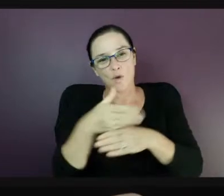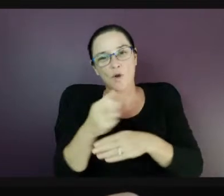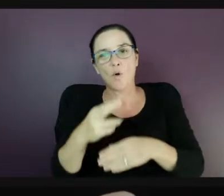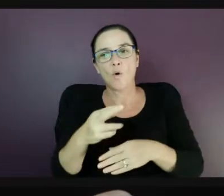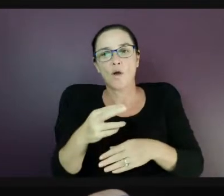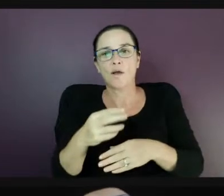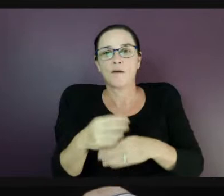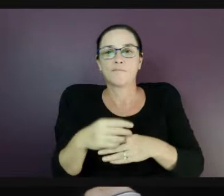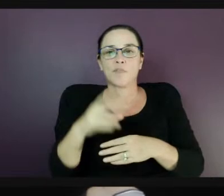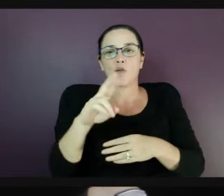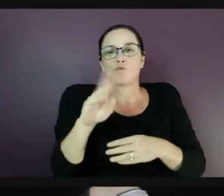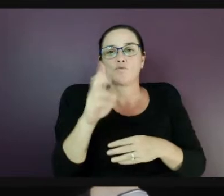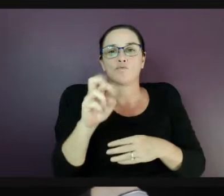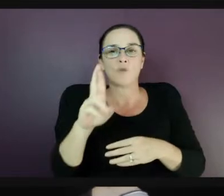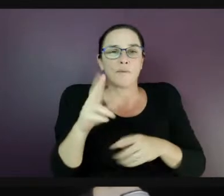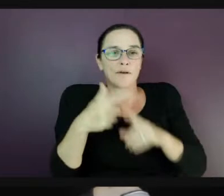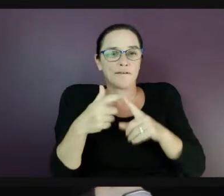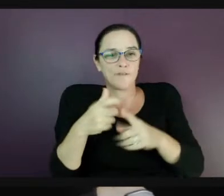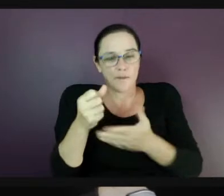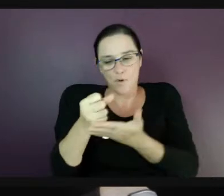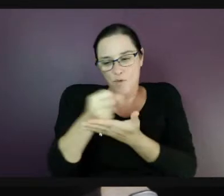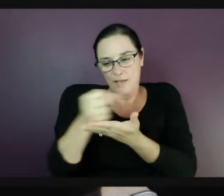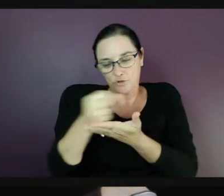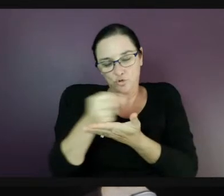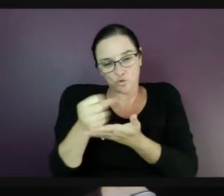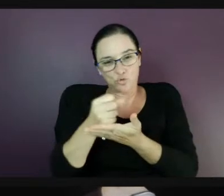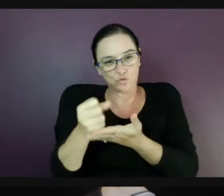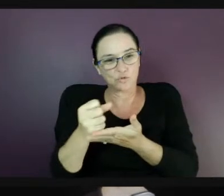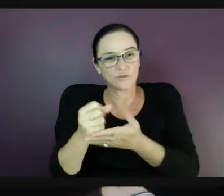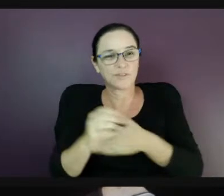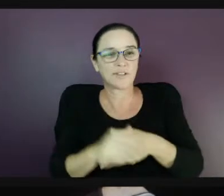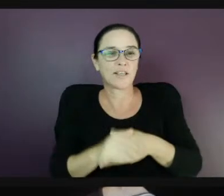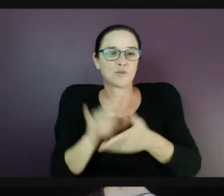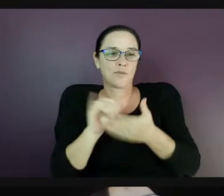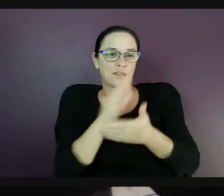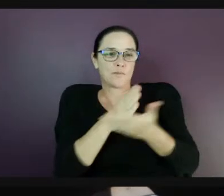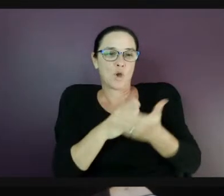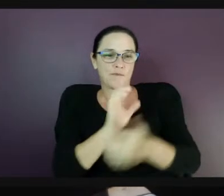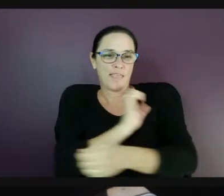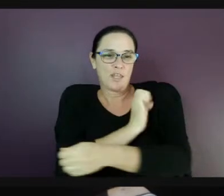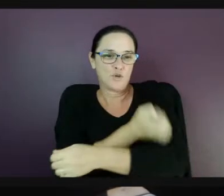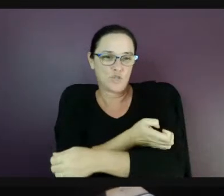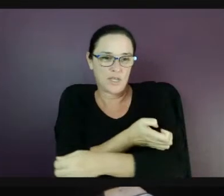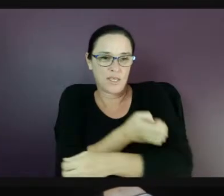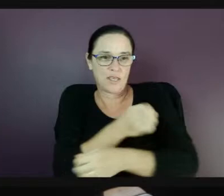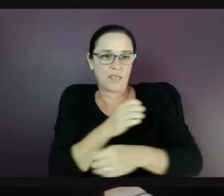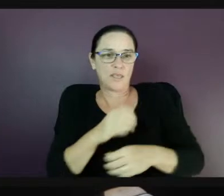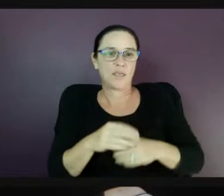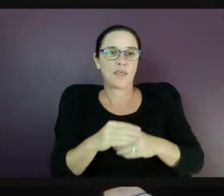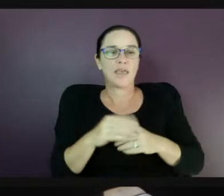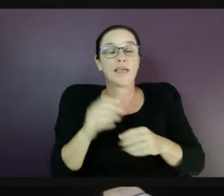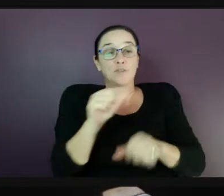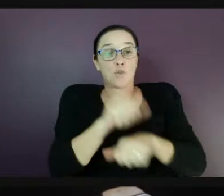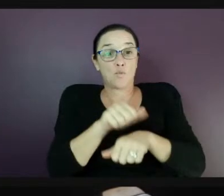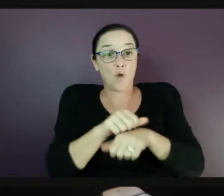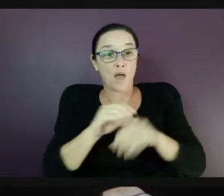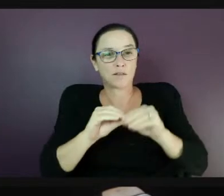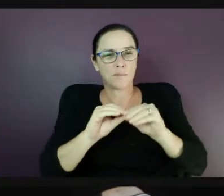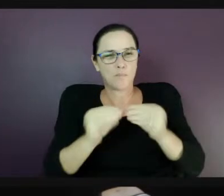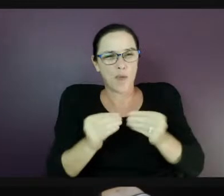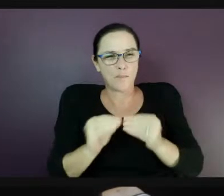off of an eraser on paper. So that's part of the energy, is to break the rocks into little pieces and grind